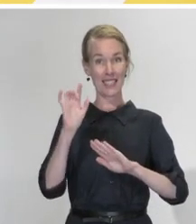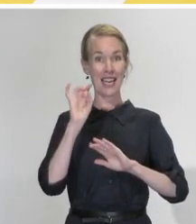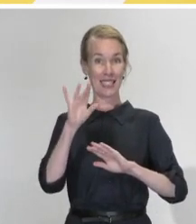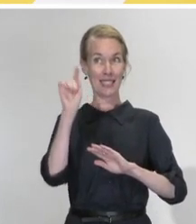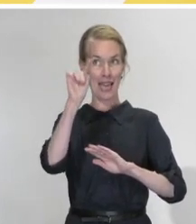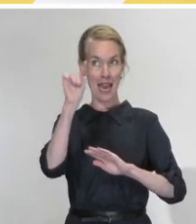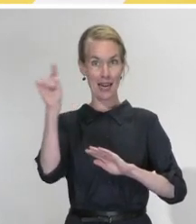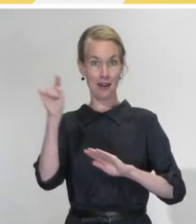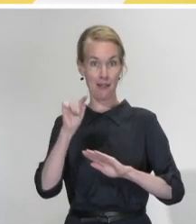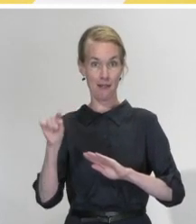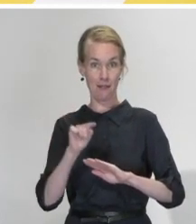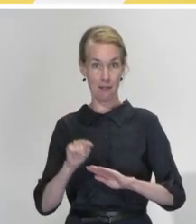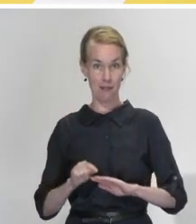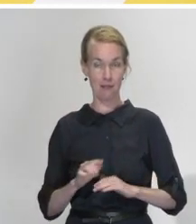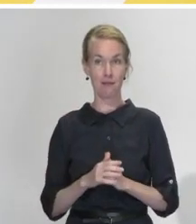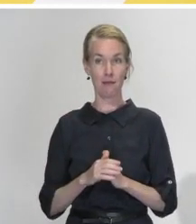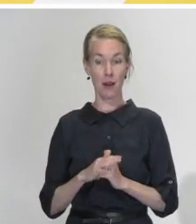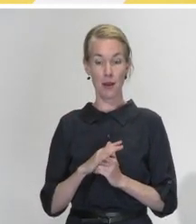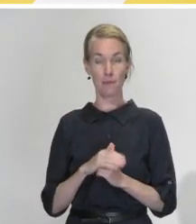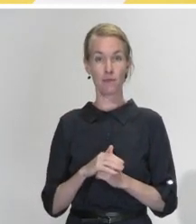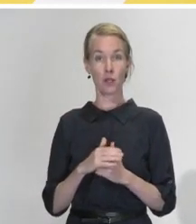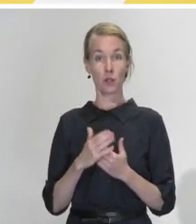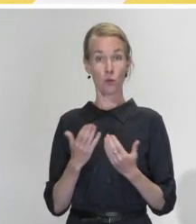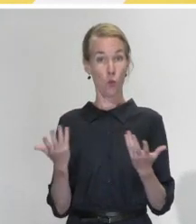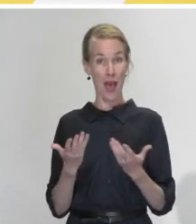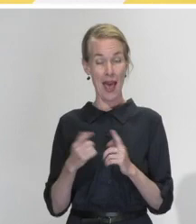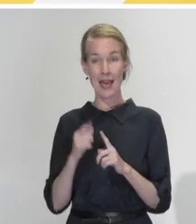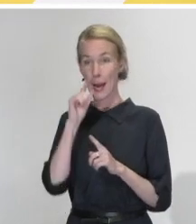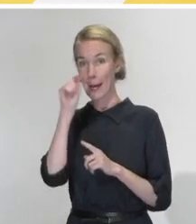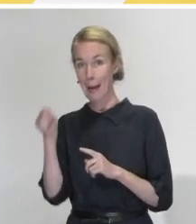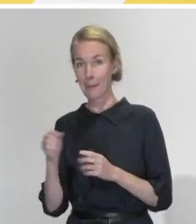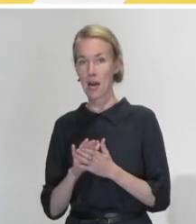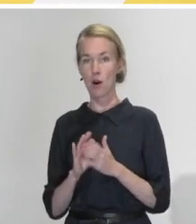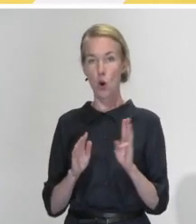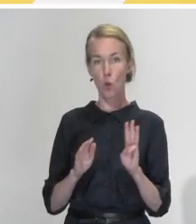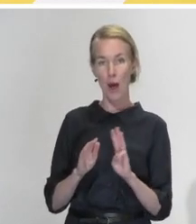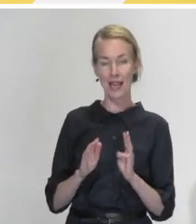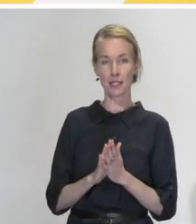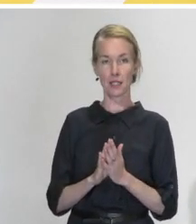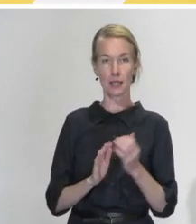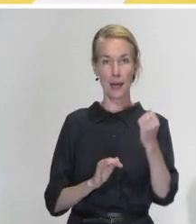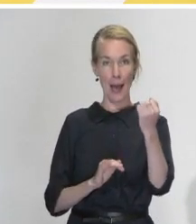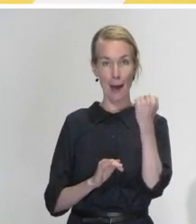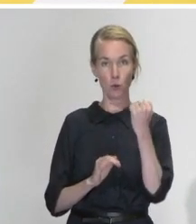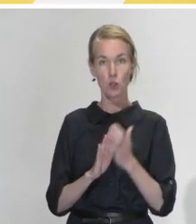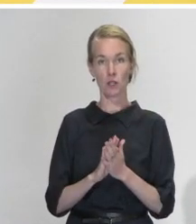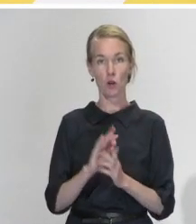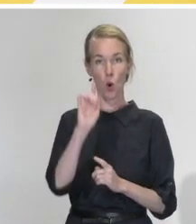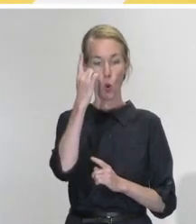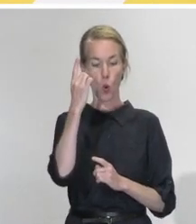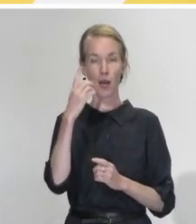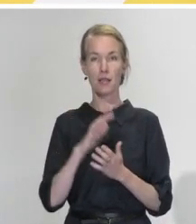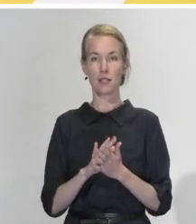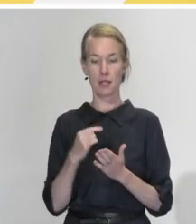a single point source, and those are in Napier, Wellington, Hamilton, Auckland, Bluff,